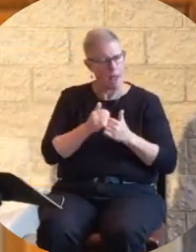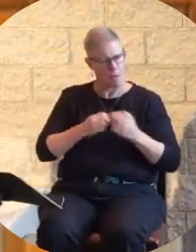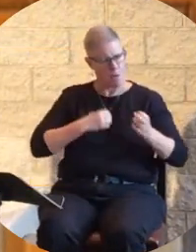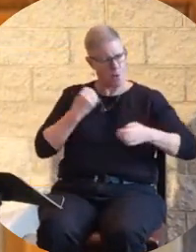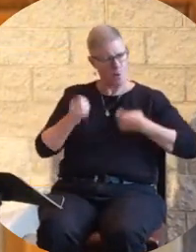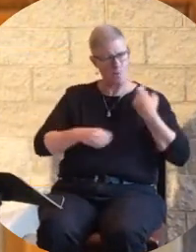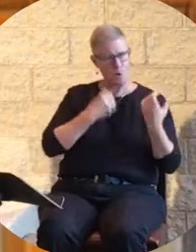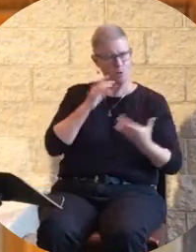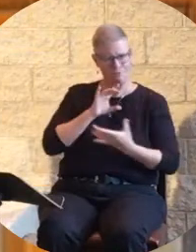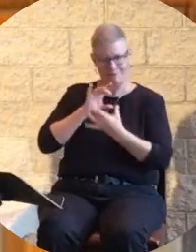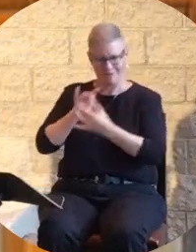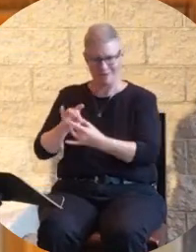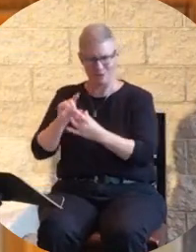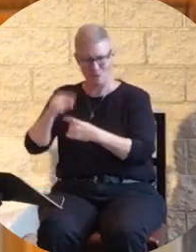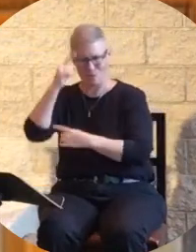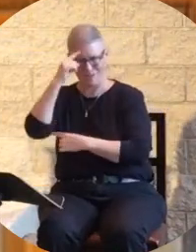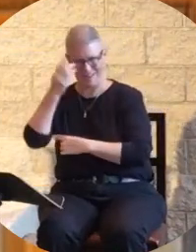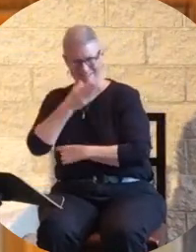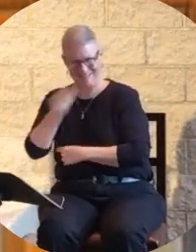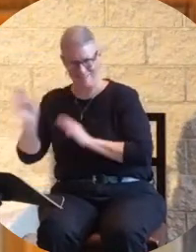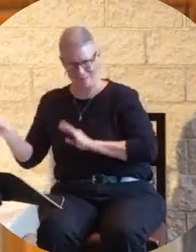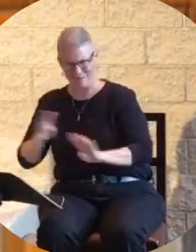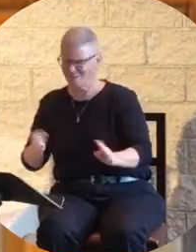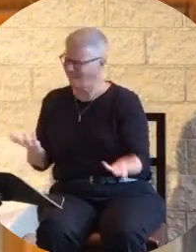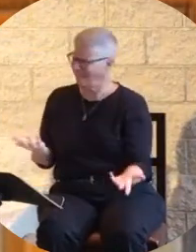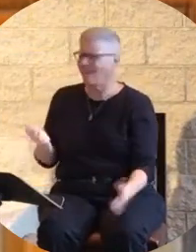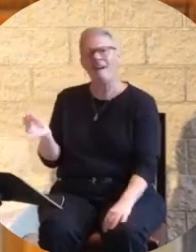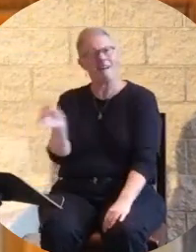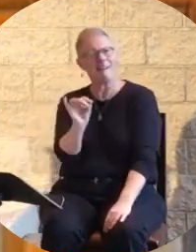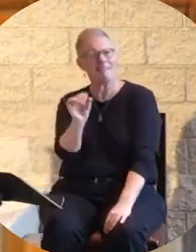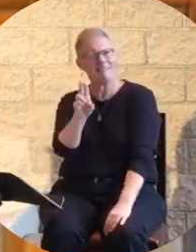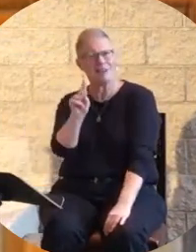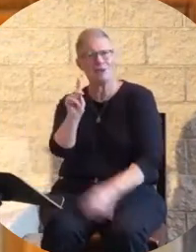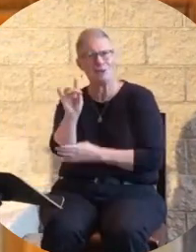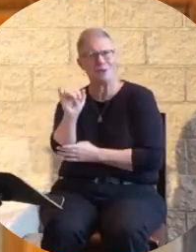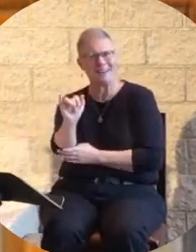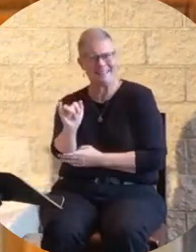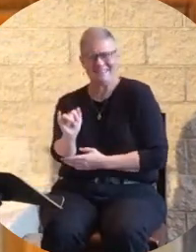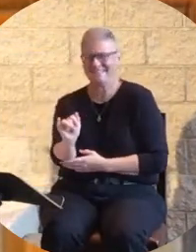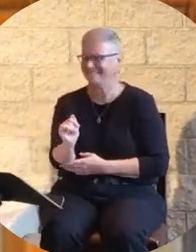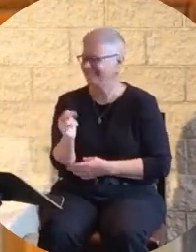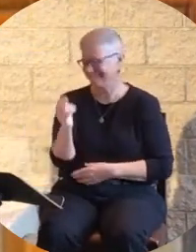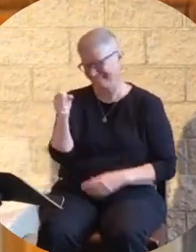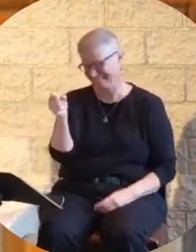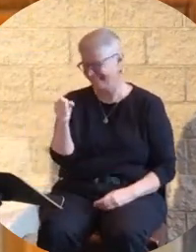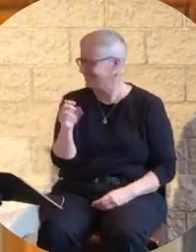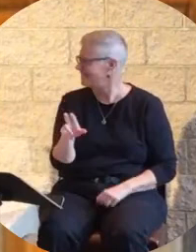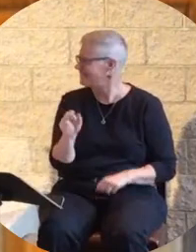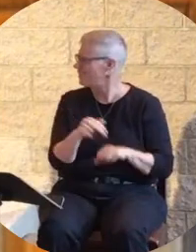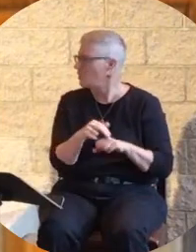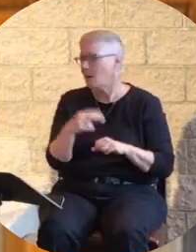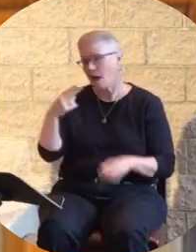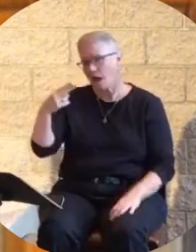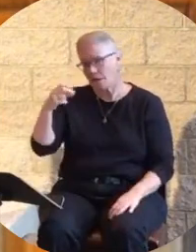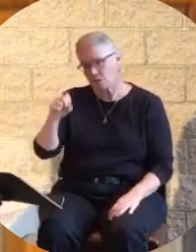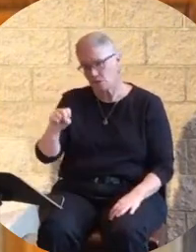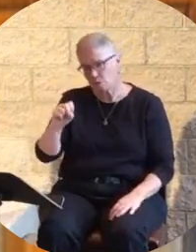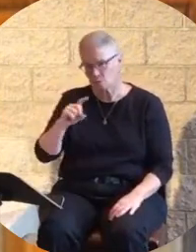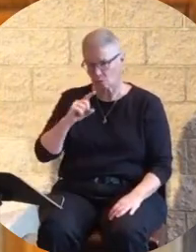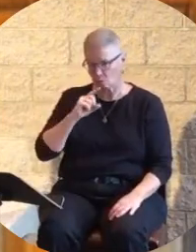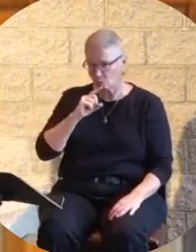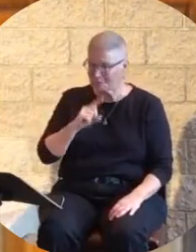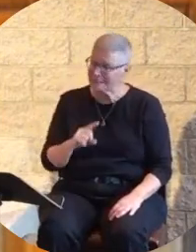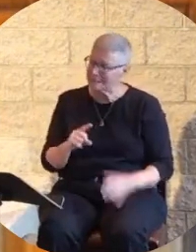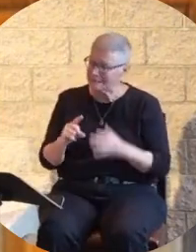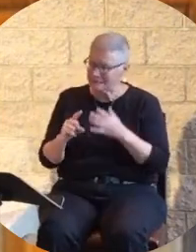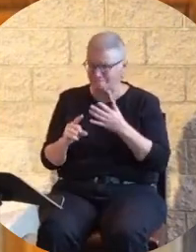like it's unity or something. You think? And then our high schoolers are diving into a pretty big, meaty,